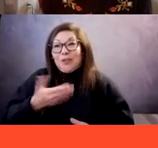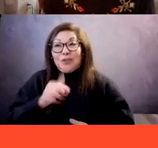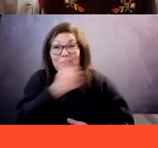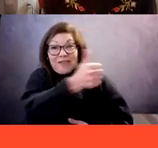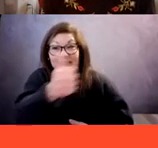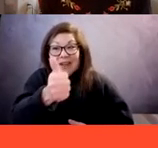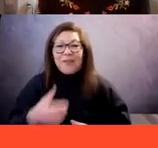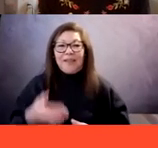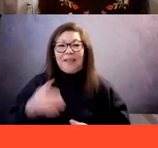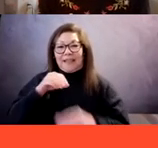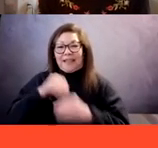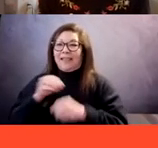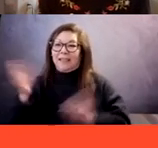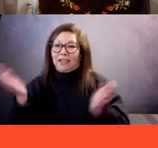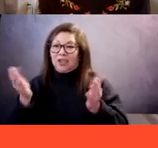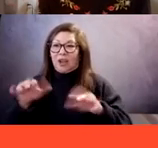here.